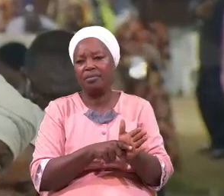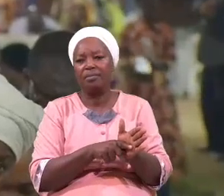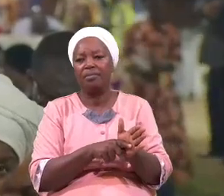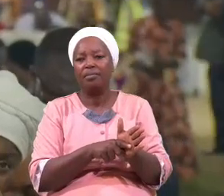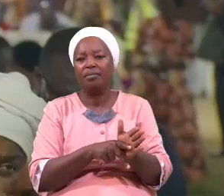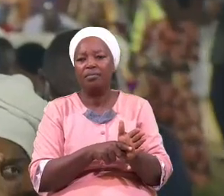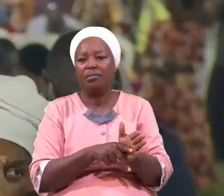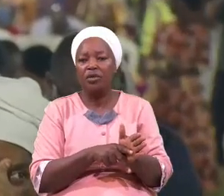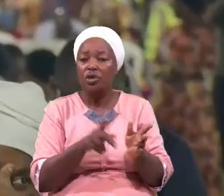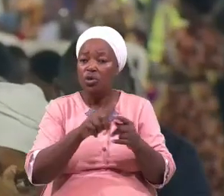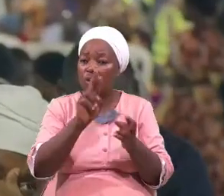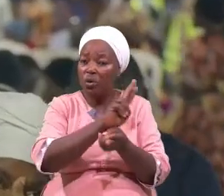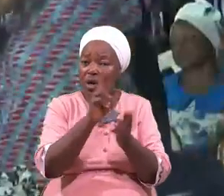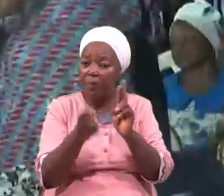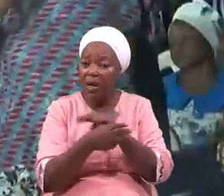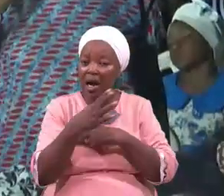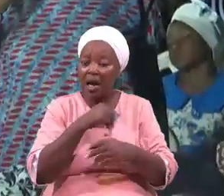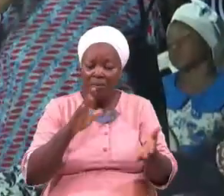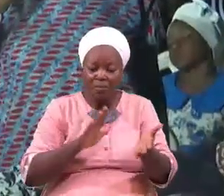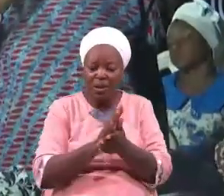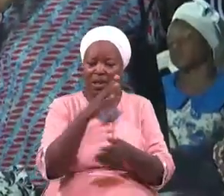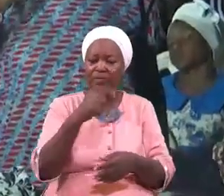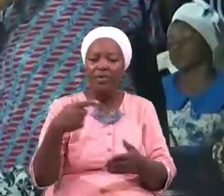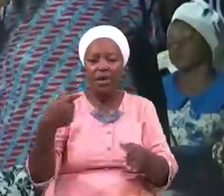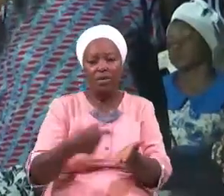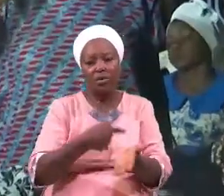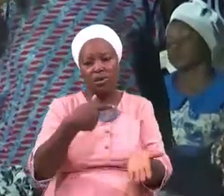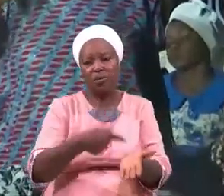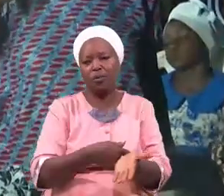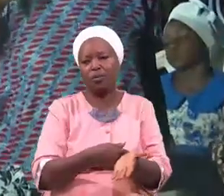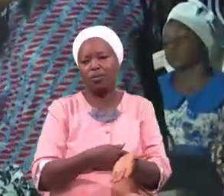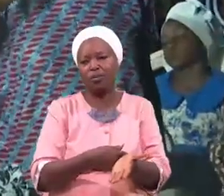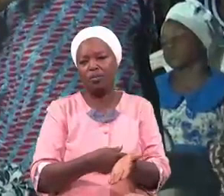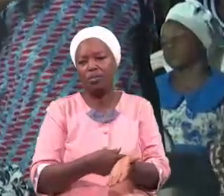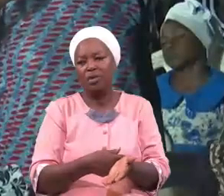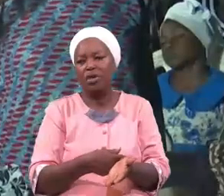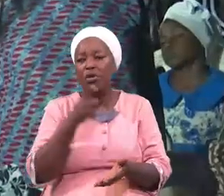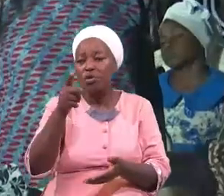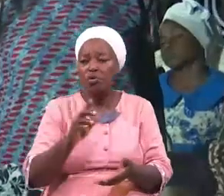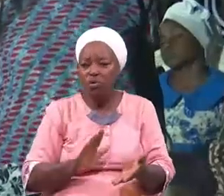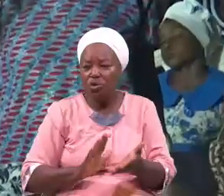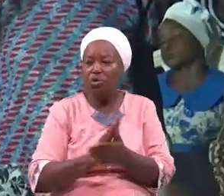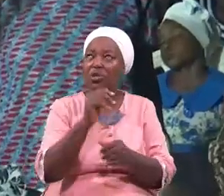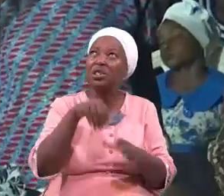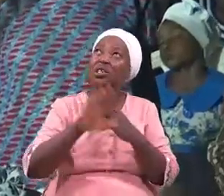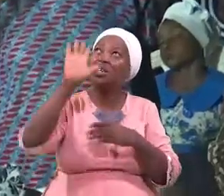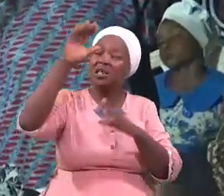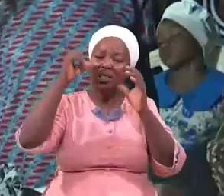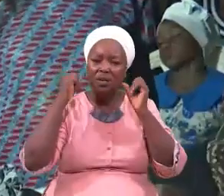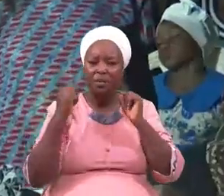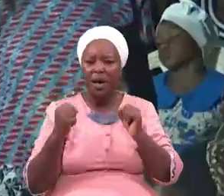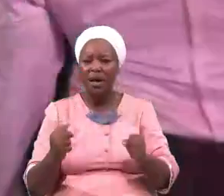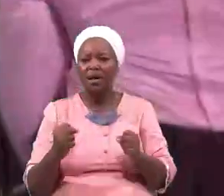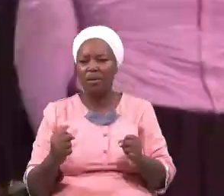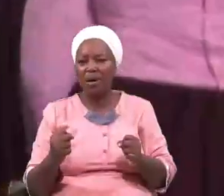to repent and believe the gospel. You trust in his power.